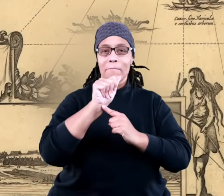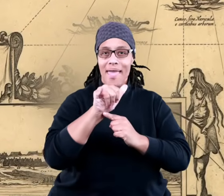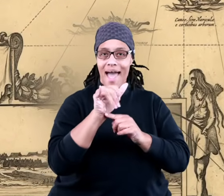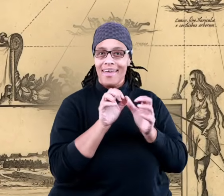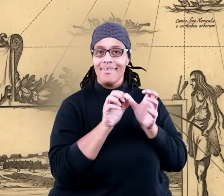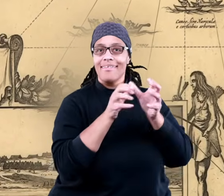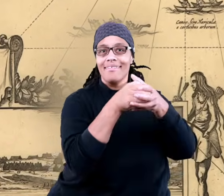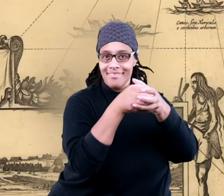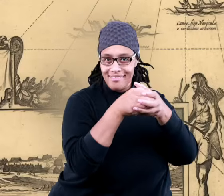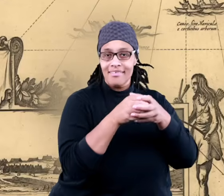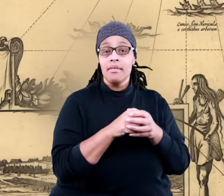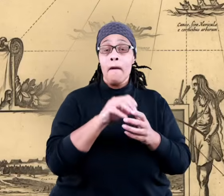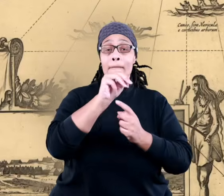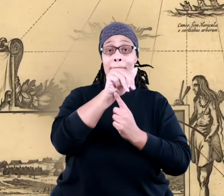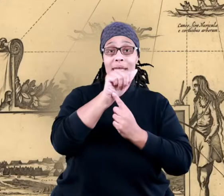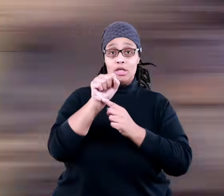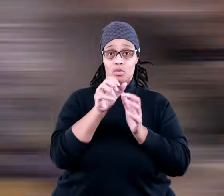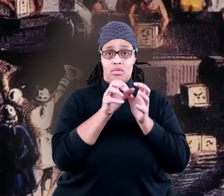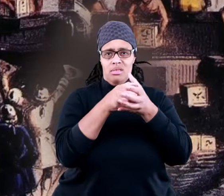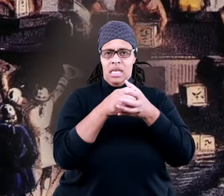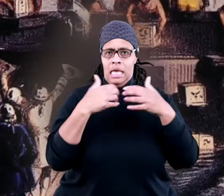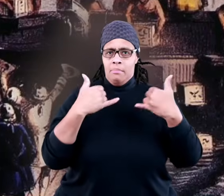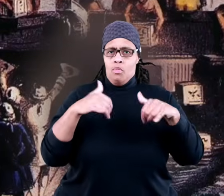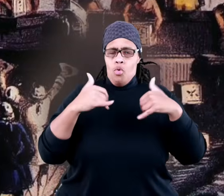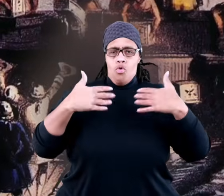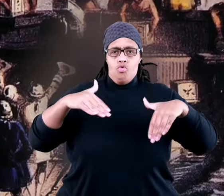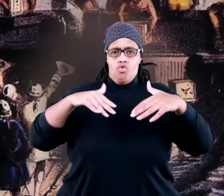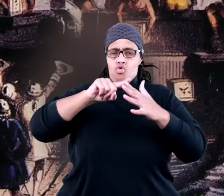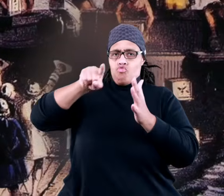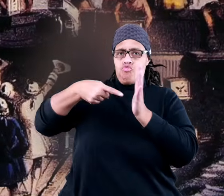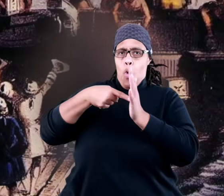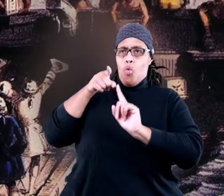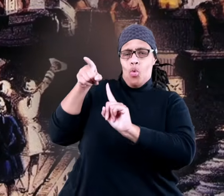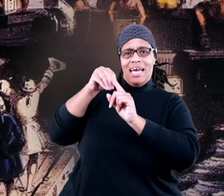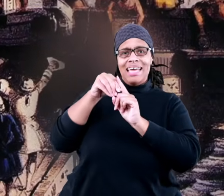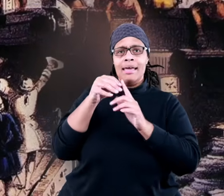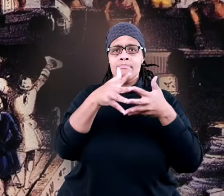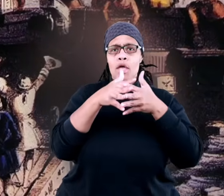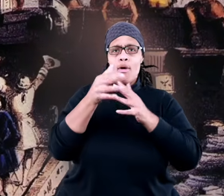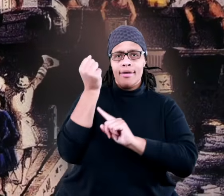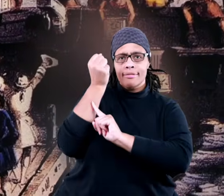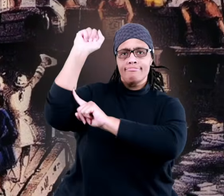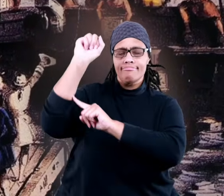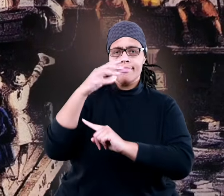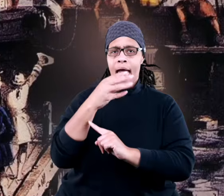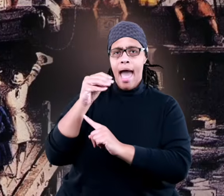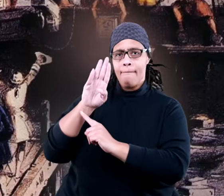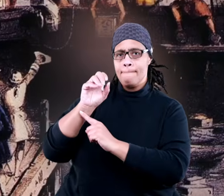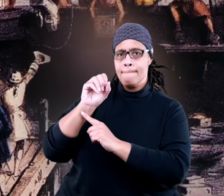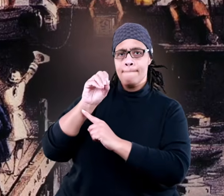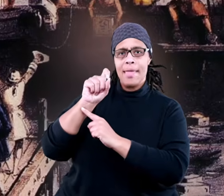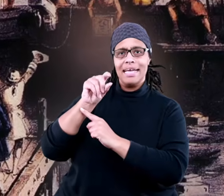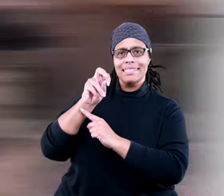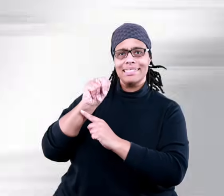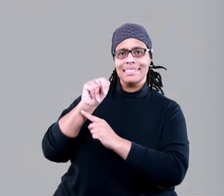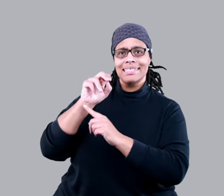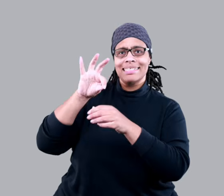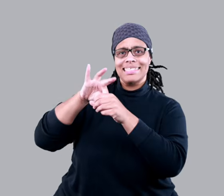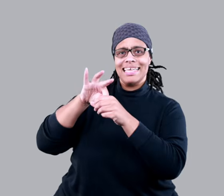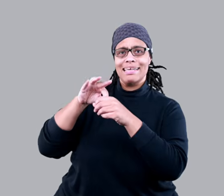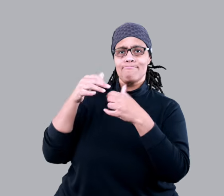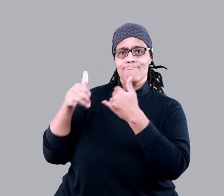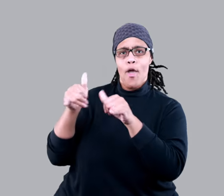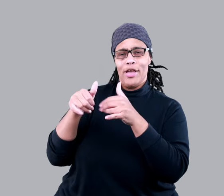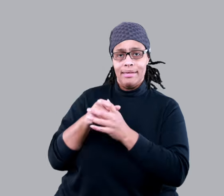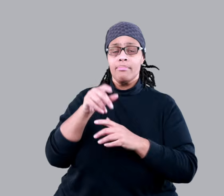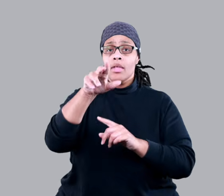Colony. Massachusetts Colony played a key role during the American Revolution with the Boston Tea Party.